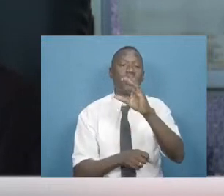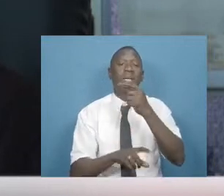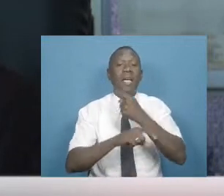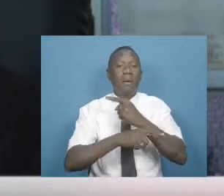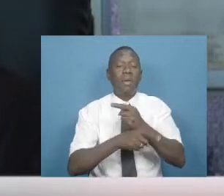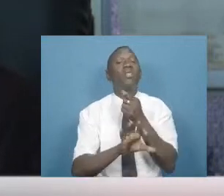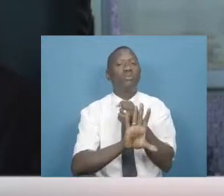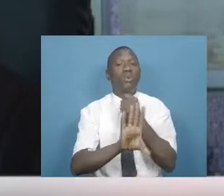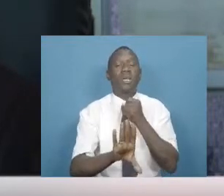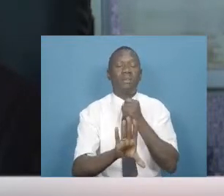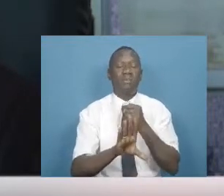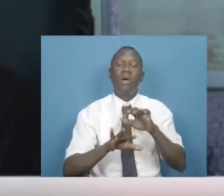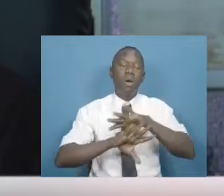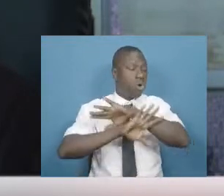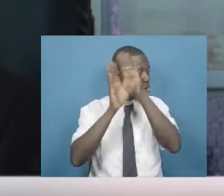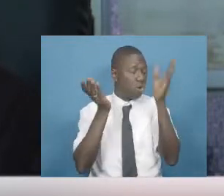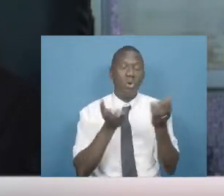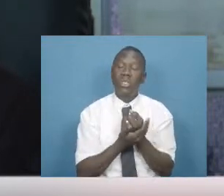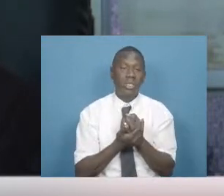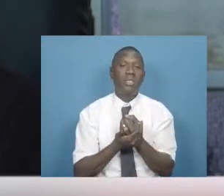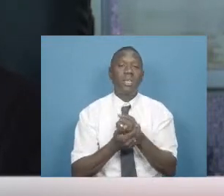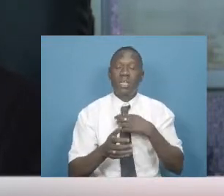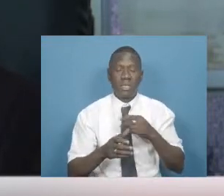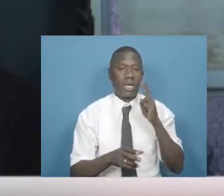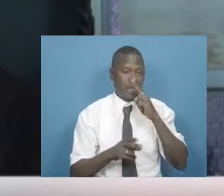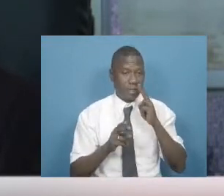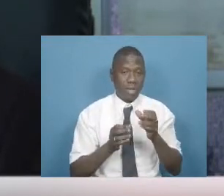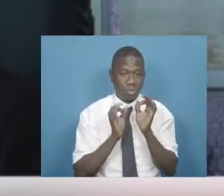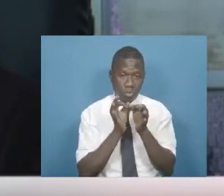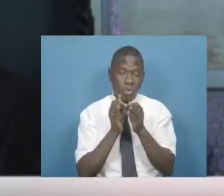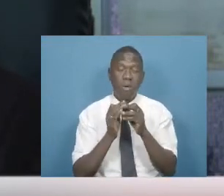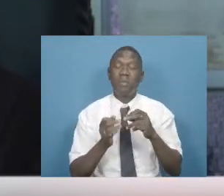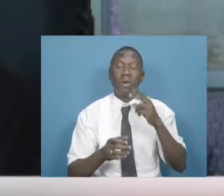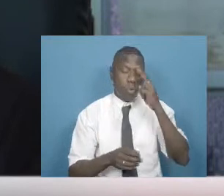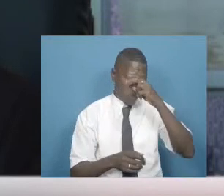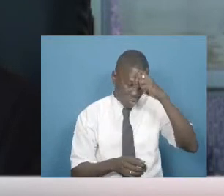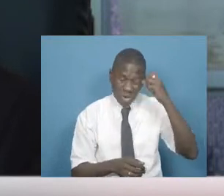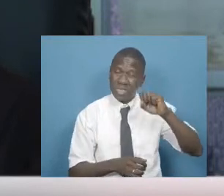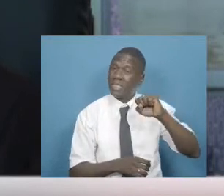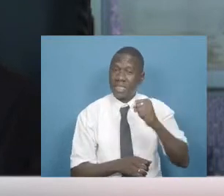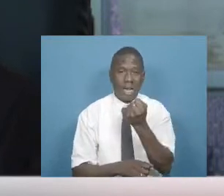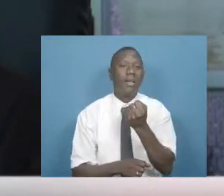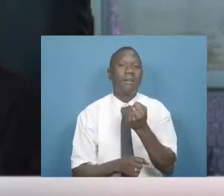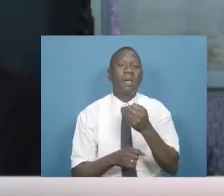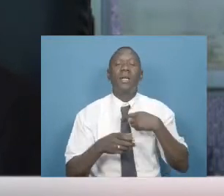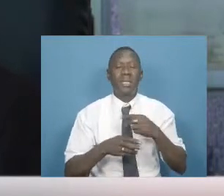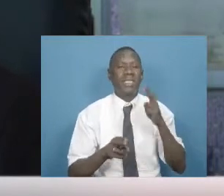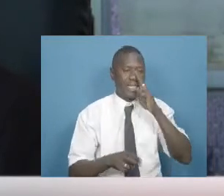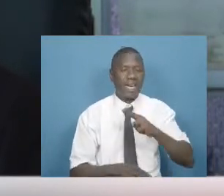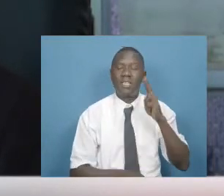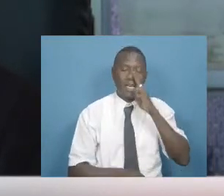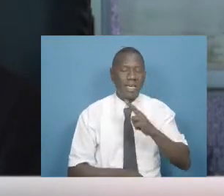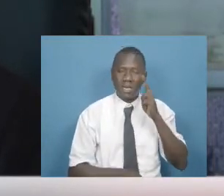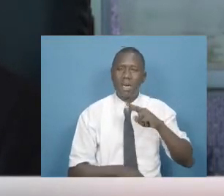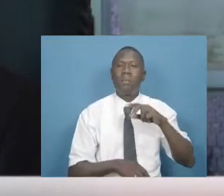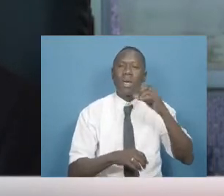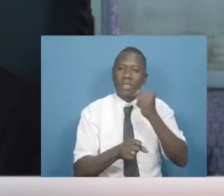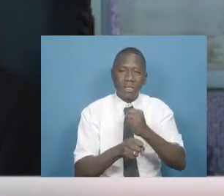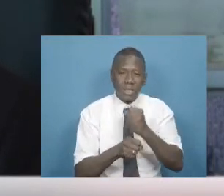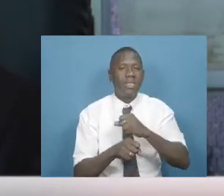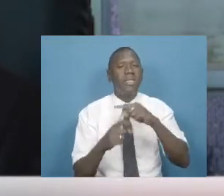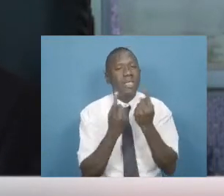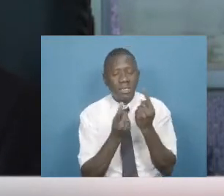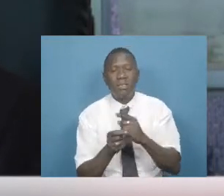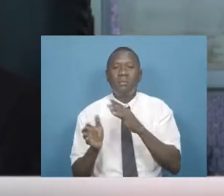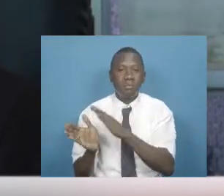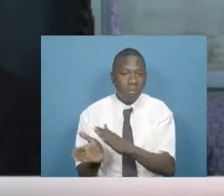subcommittees, as I speak to you, have been working very, very hard, tirelessly for that matter, and trying to put things in place, trying to make